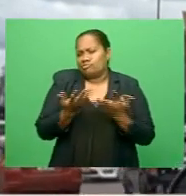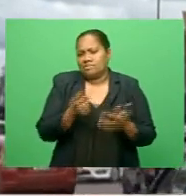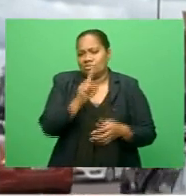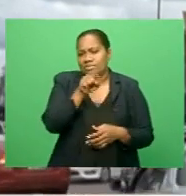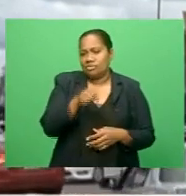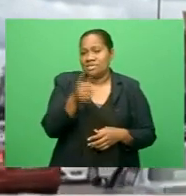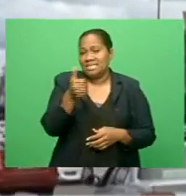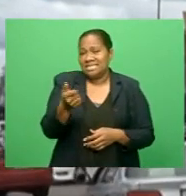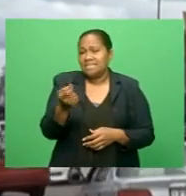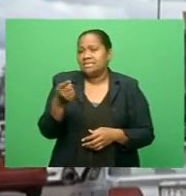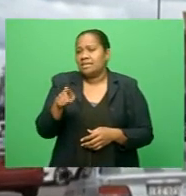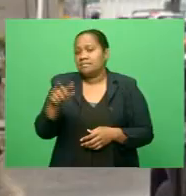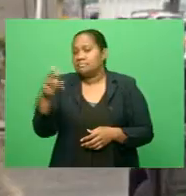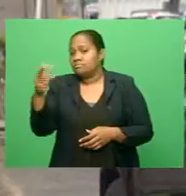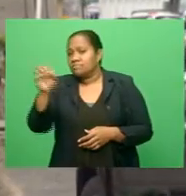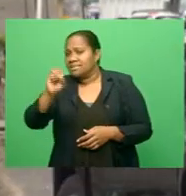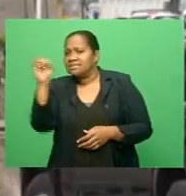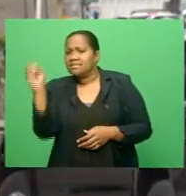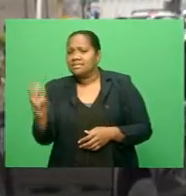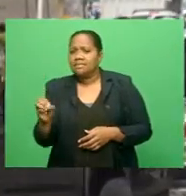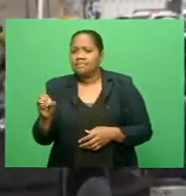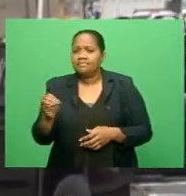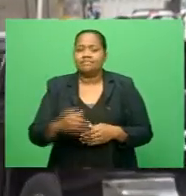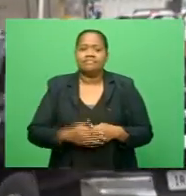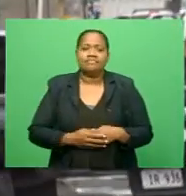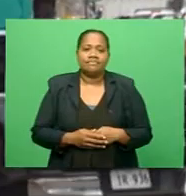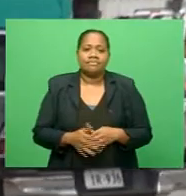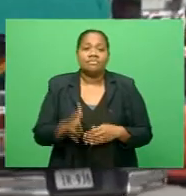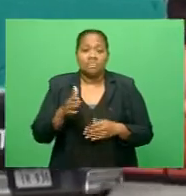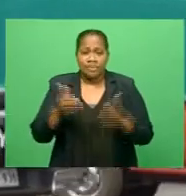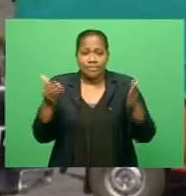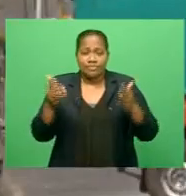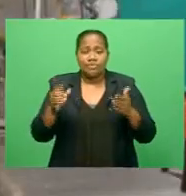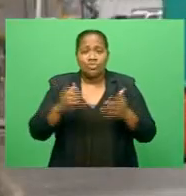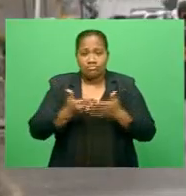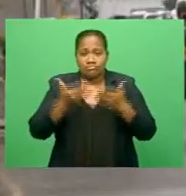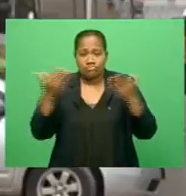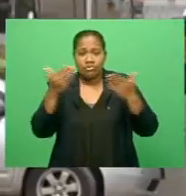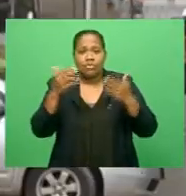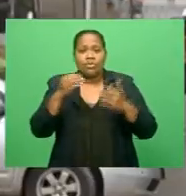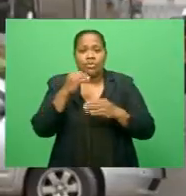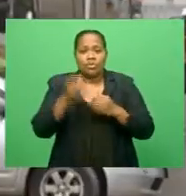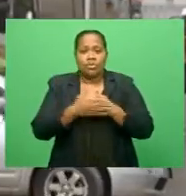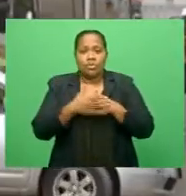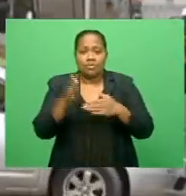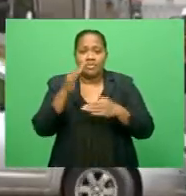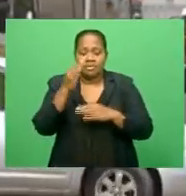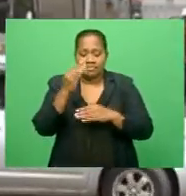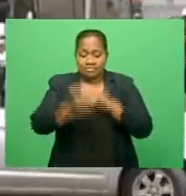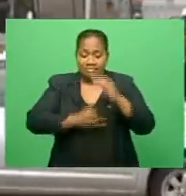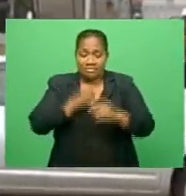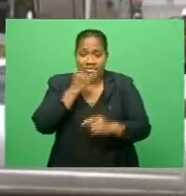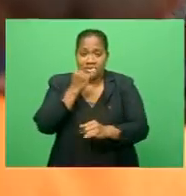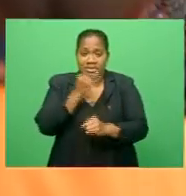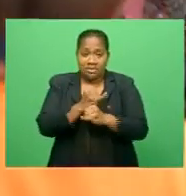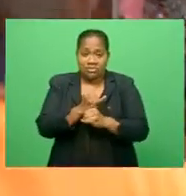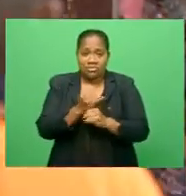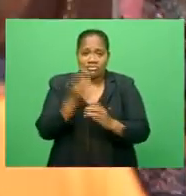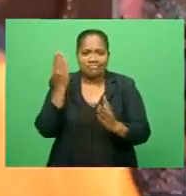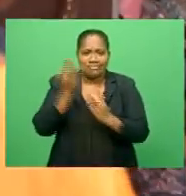1.6 and 8%, largely hinges on the opening of international borders and the resumption of